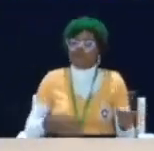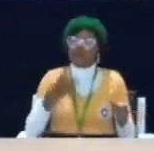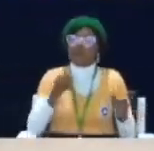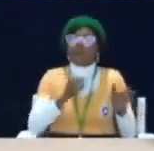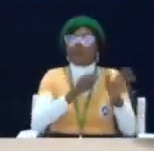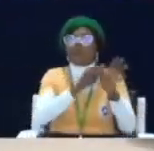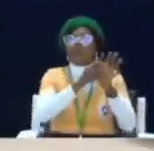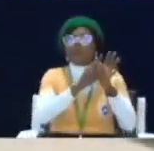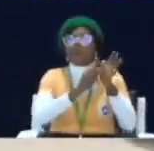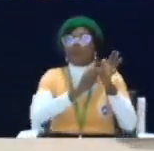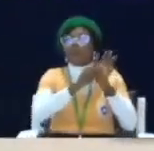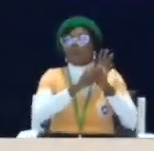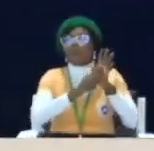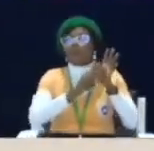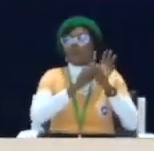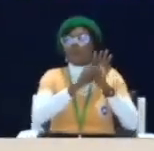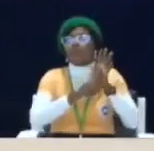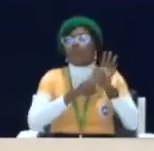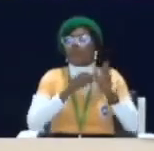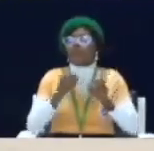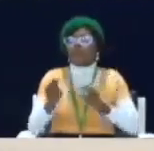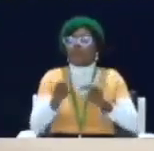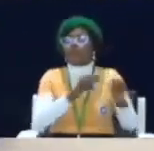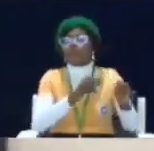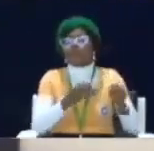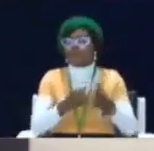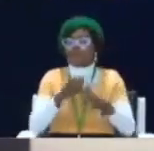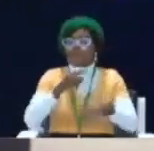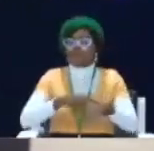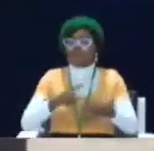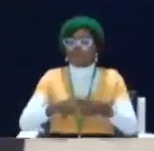ticking. It's time to enlarge.